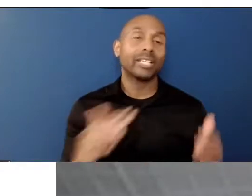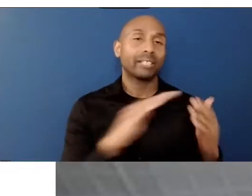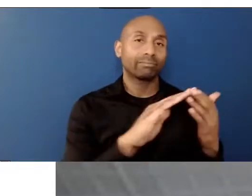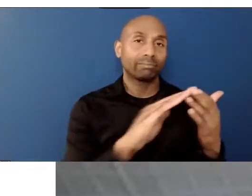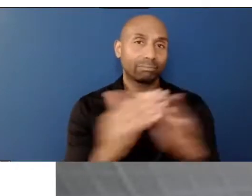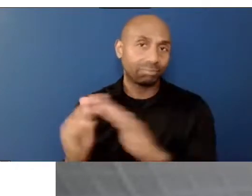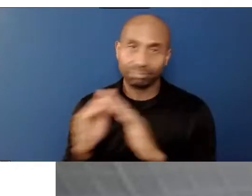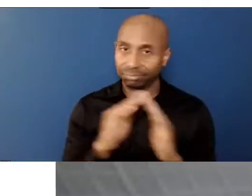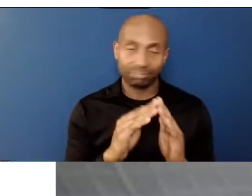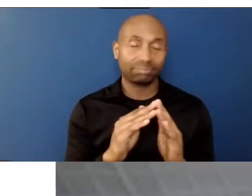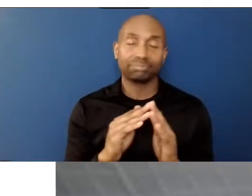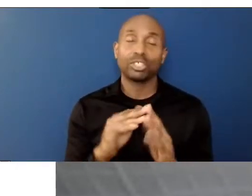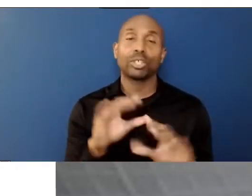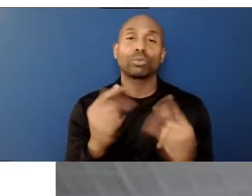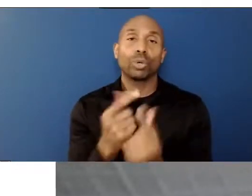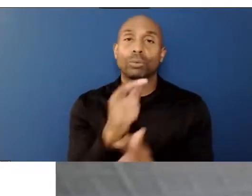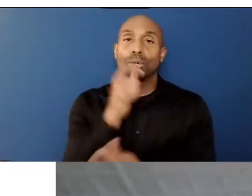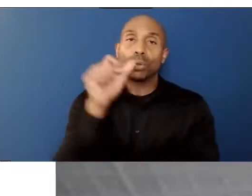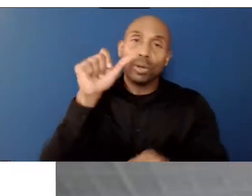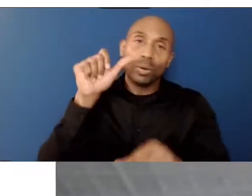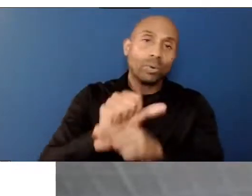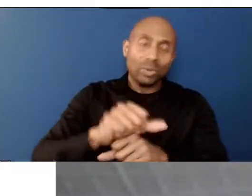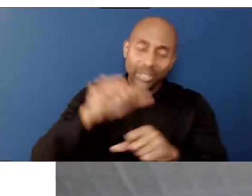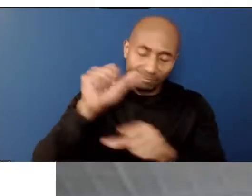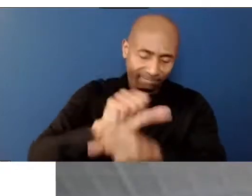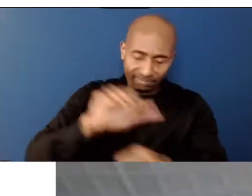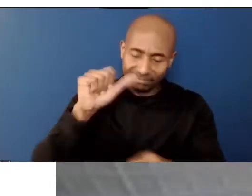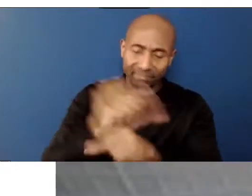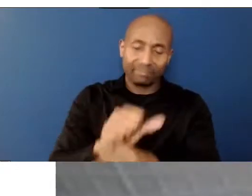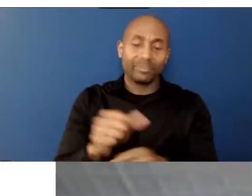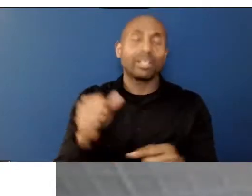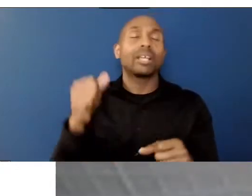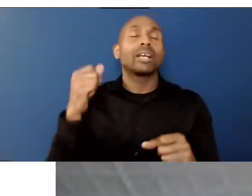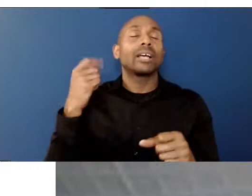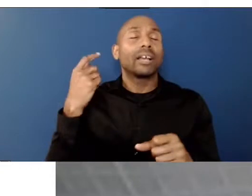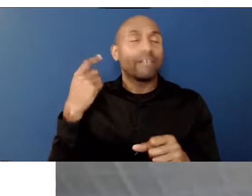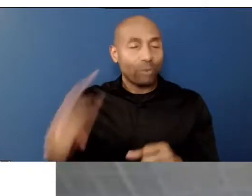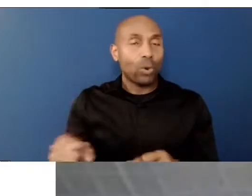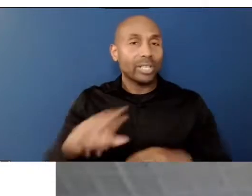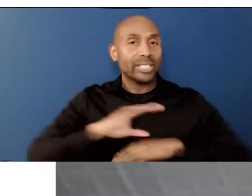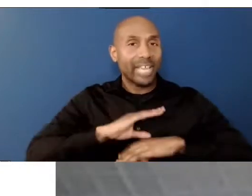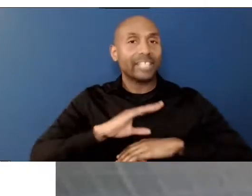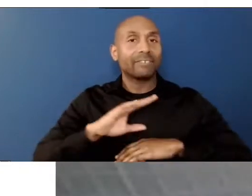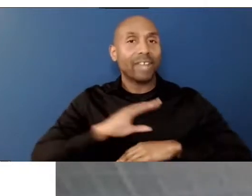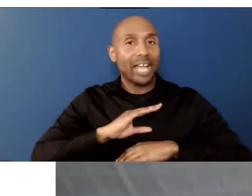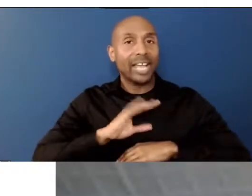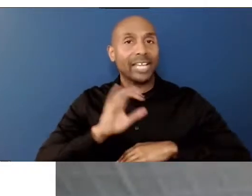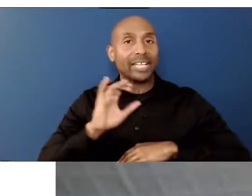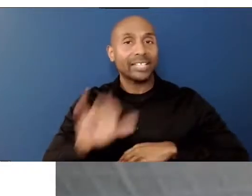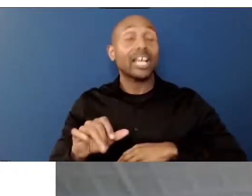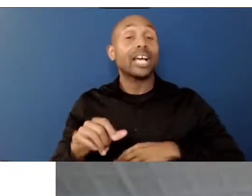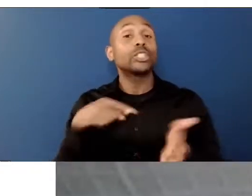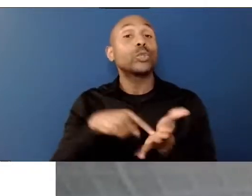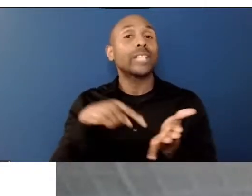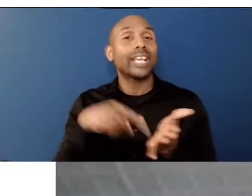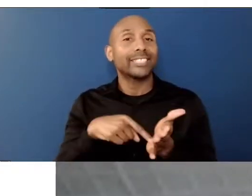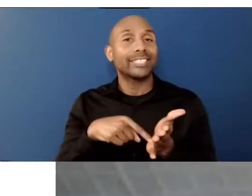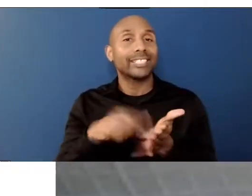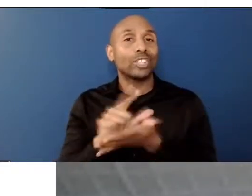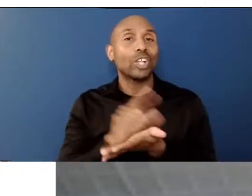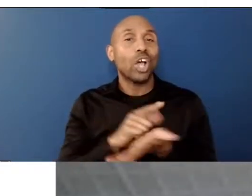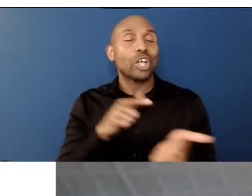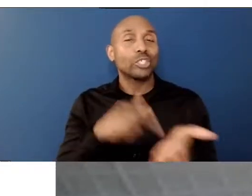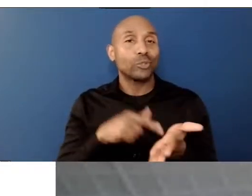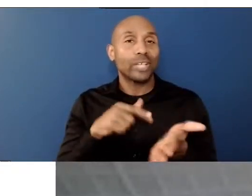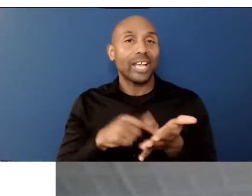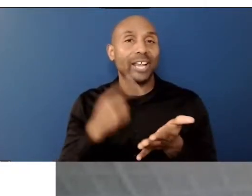working hard to meet that prescribed public sector deadline, or that, expectation of within the first year.